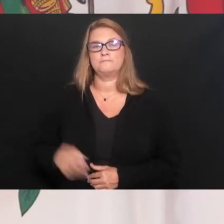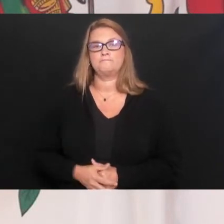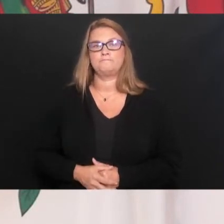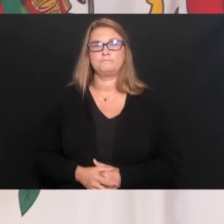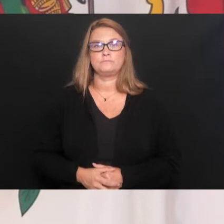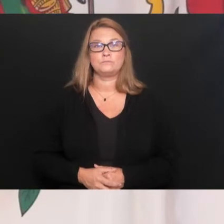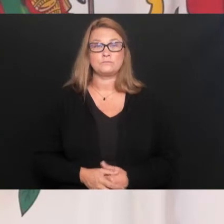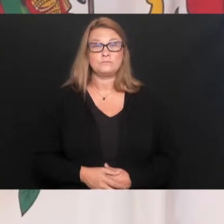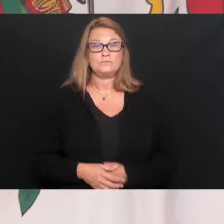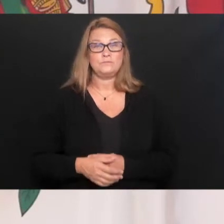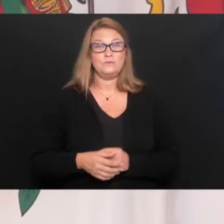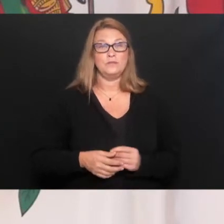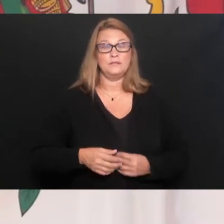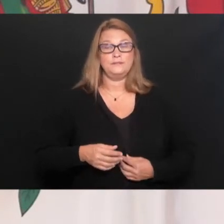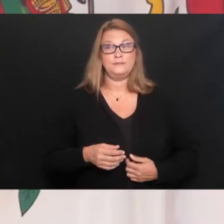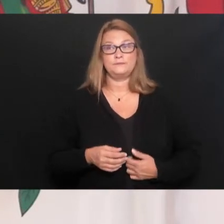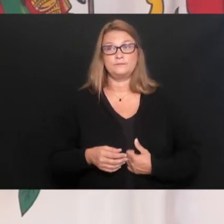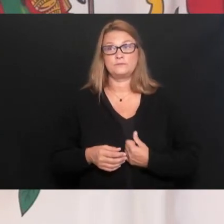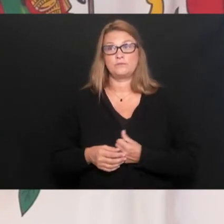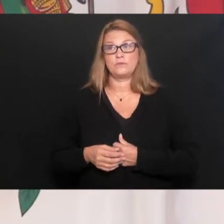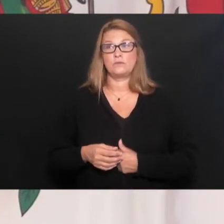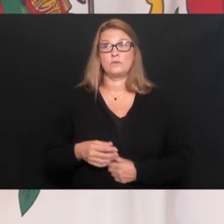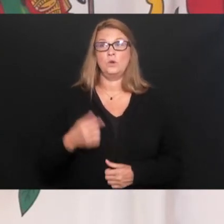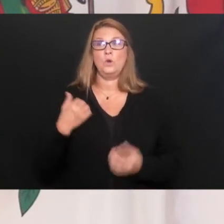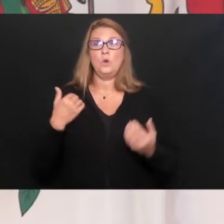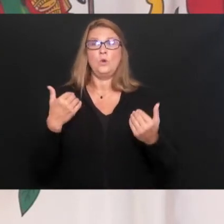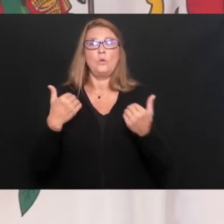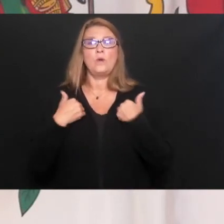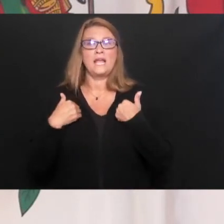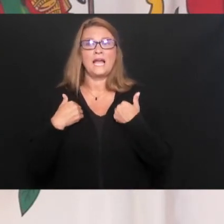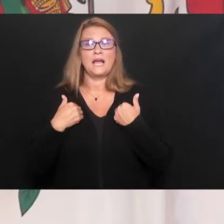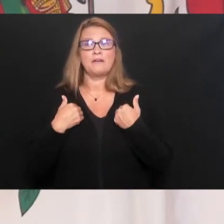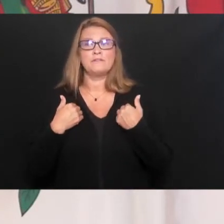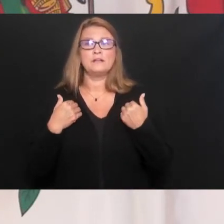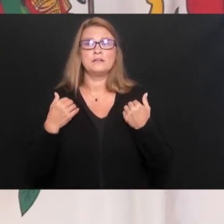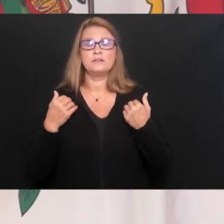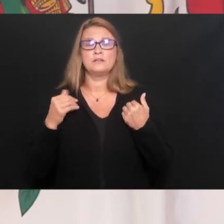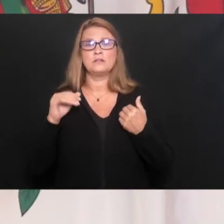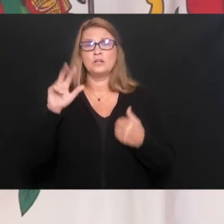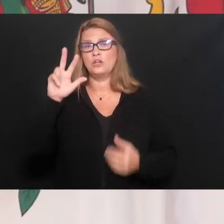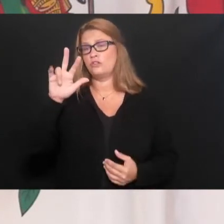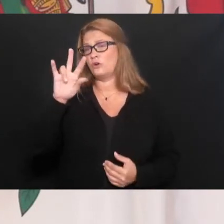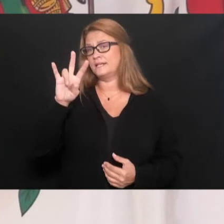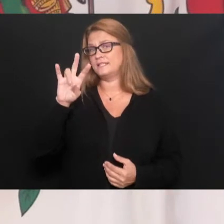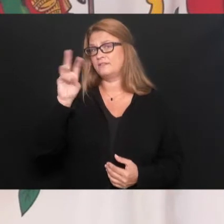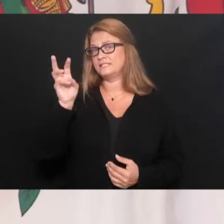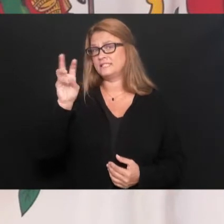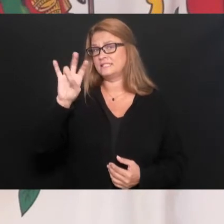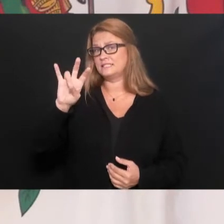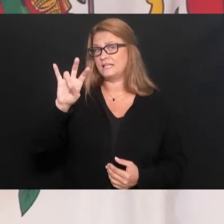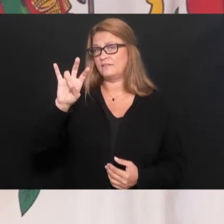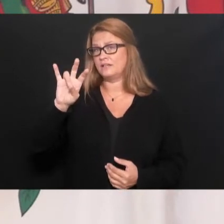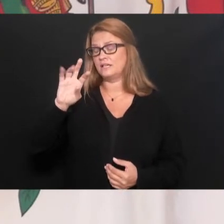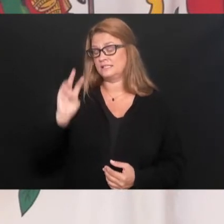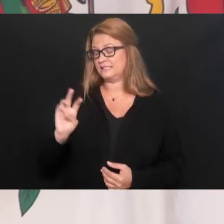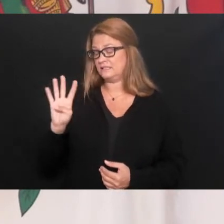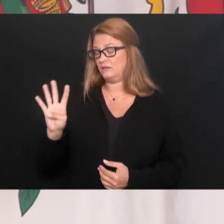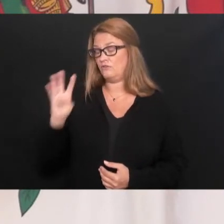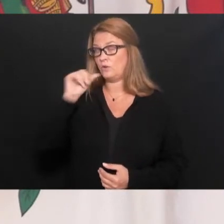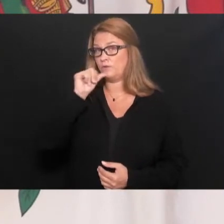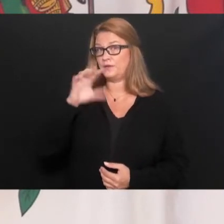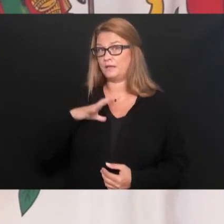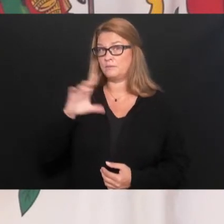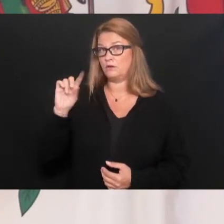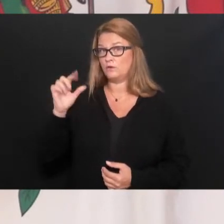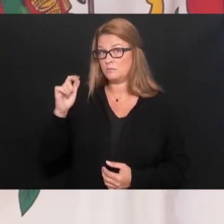I want to just check one thing and everything, but we've got the 3,767th death, a 64-year-old female